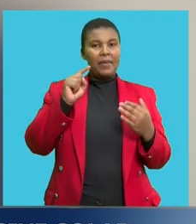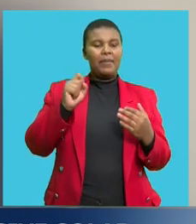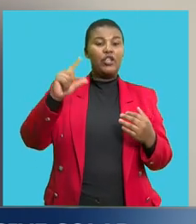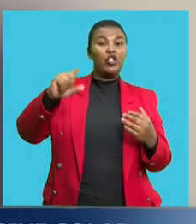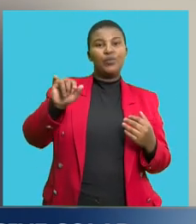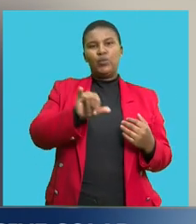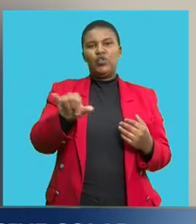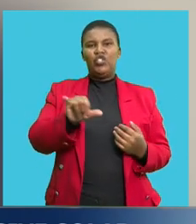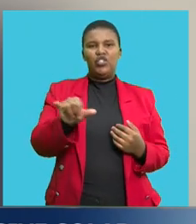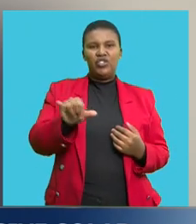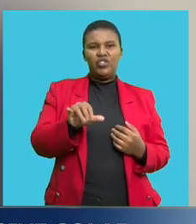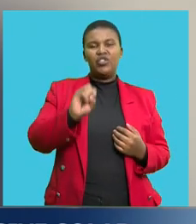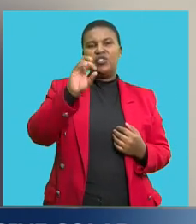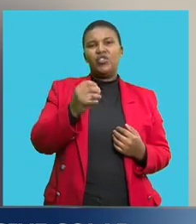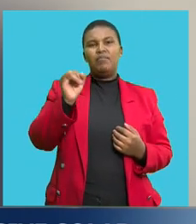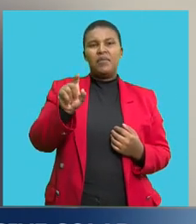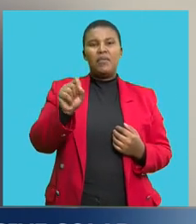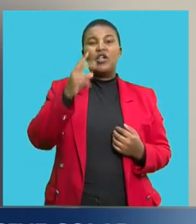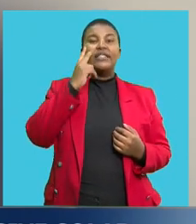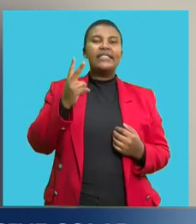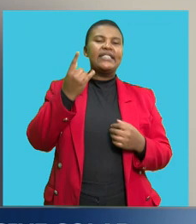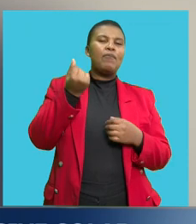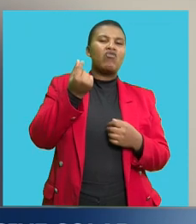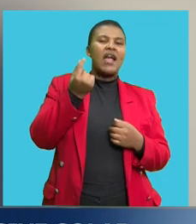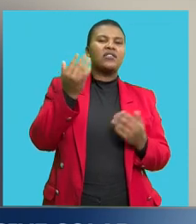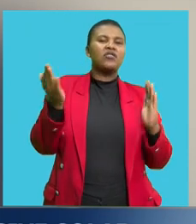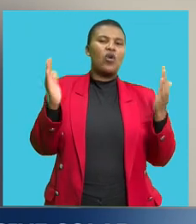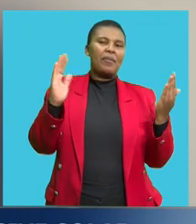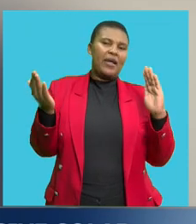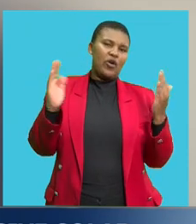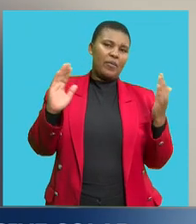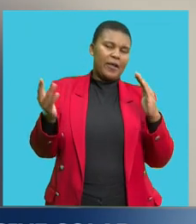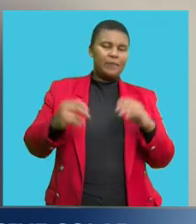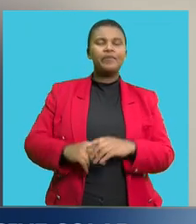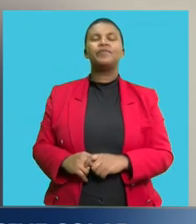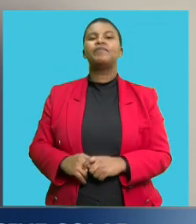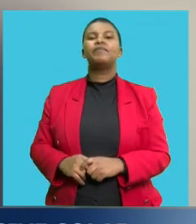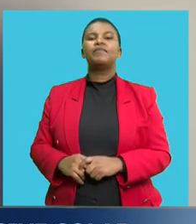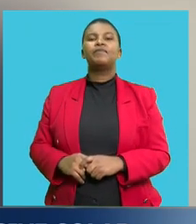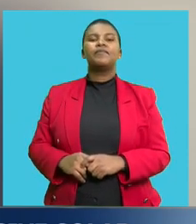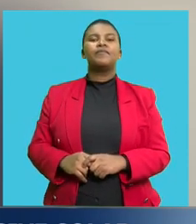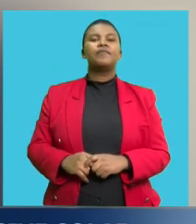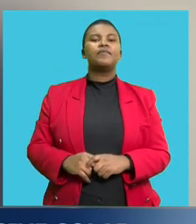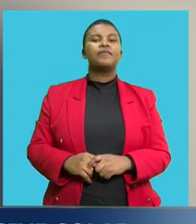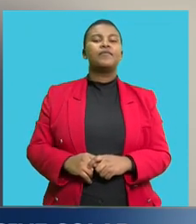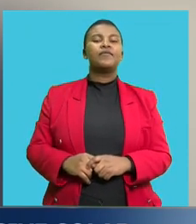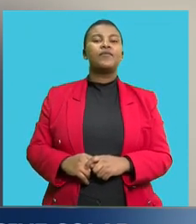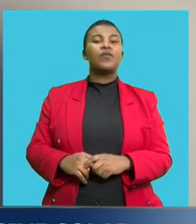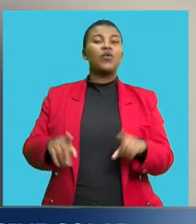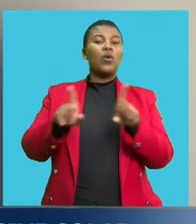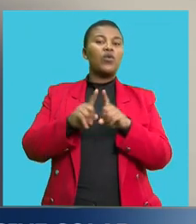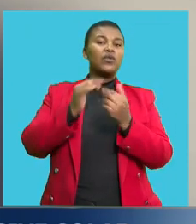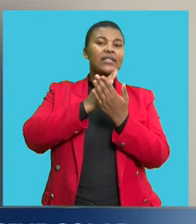that solar has ever been, and we see that prices will increase going forward as demand increases more. There's also an aspect of them saying